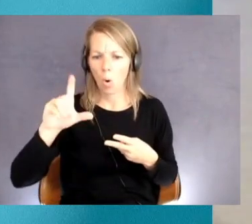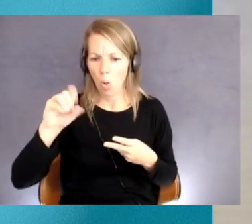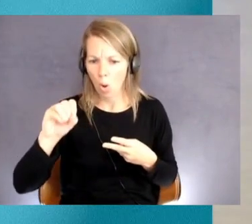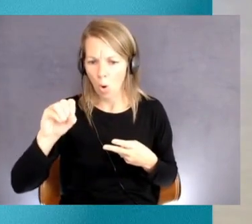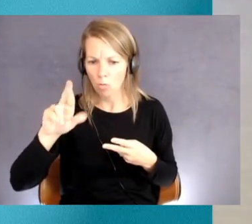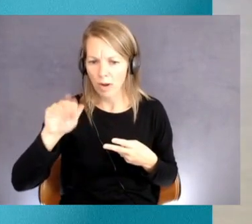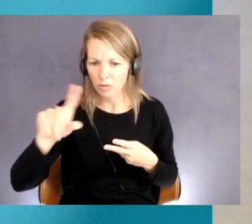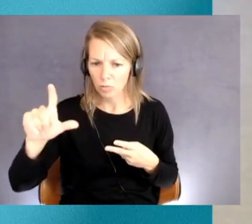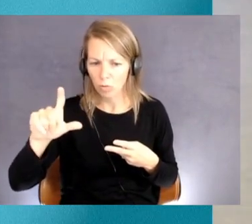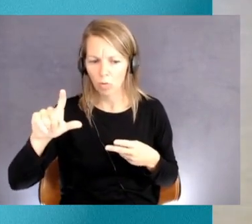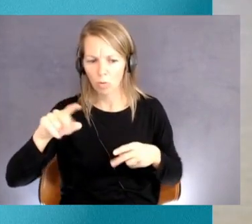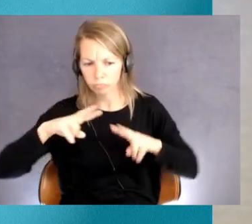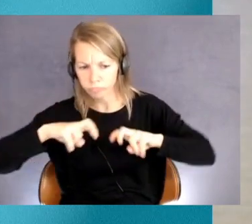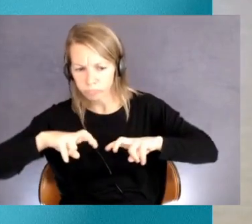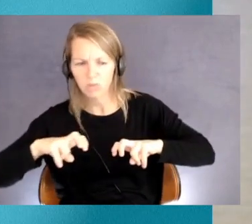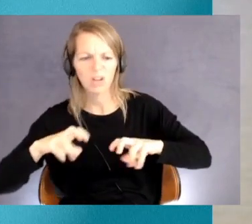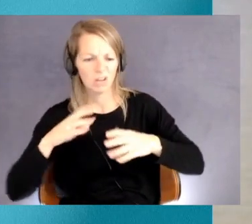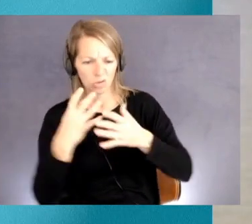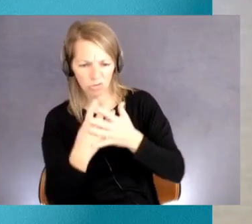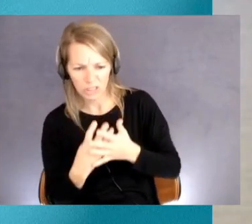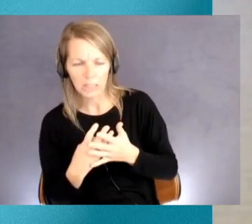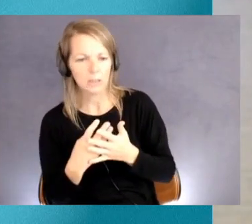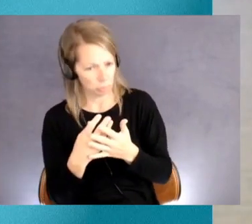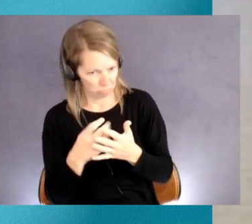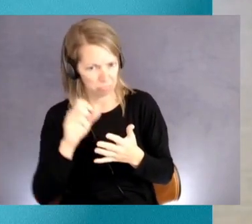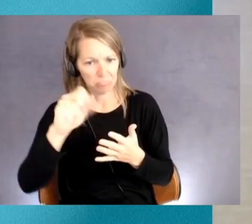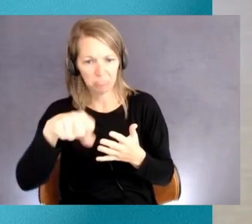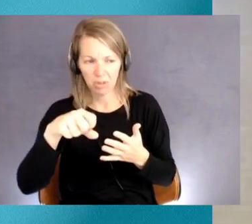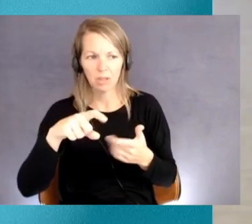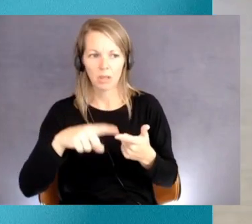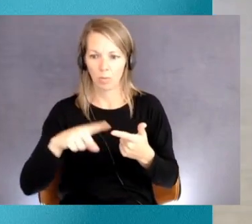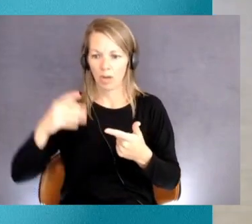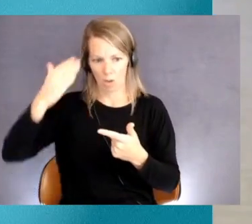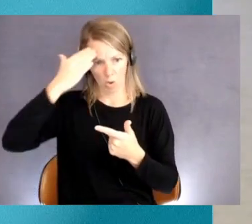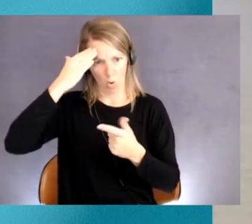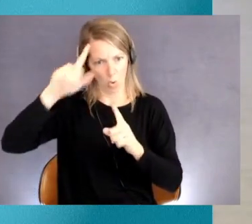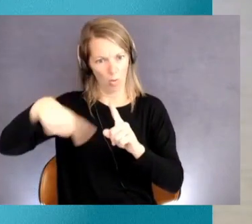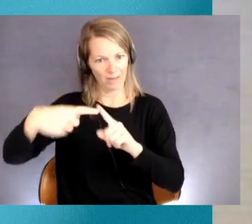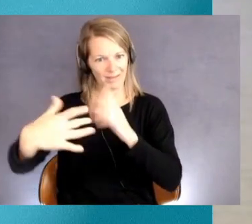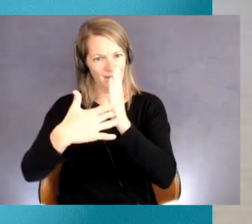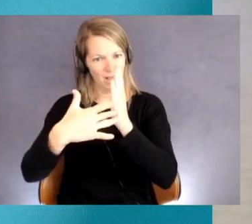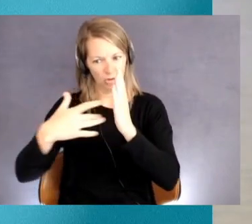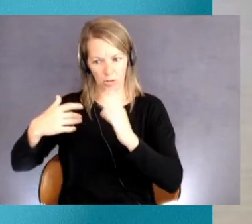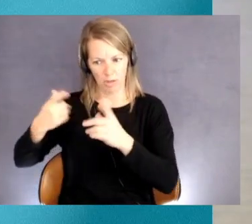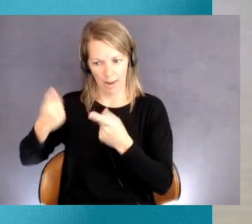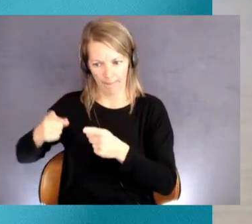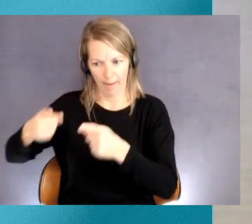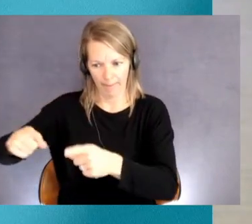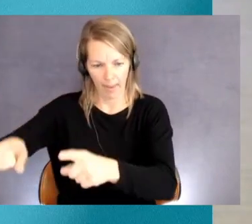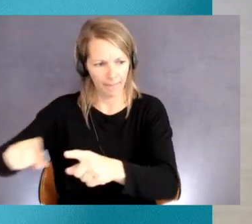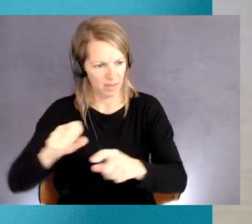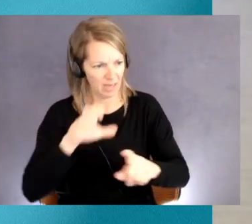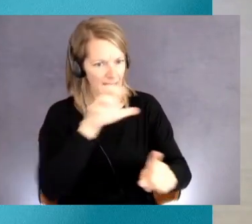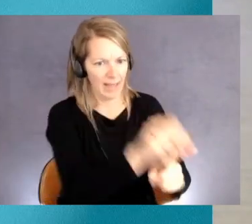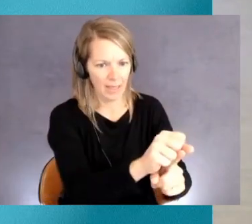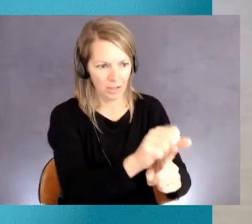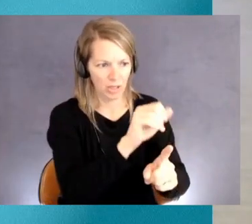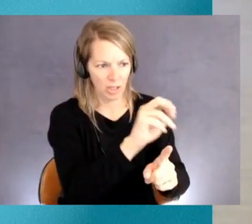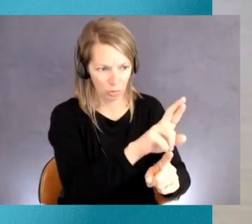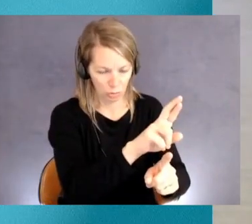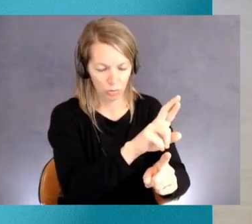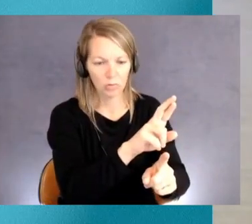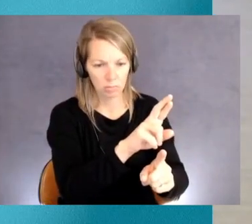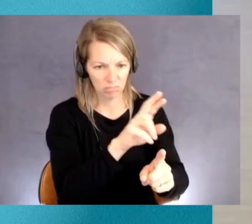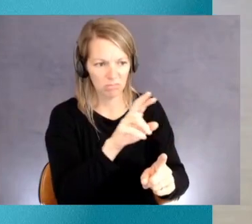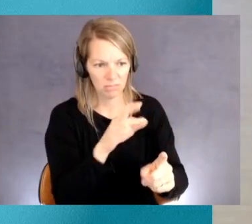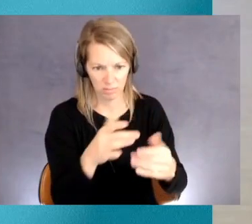can earmark the time where these technologies come on, and then we can, in some cases, see improvements. But what I'm here to talk about is